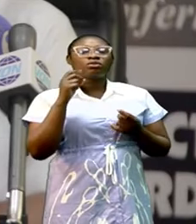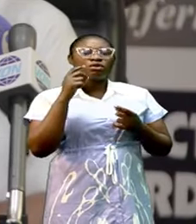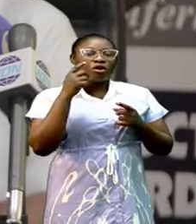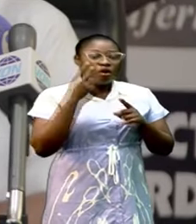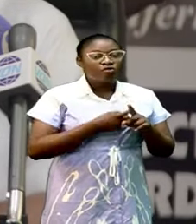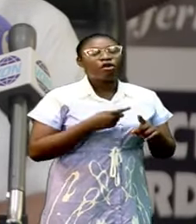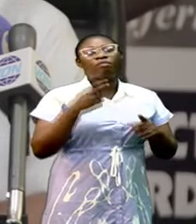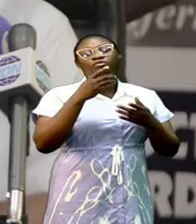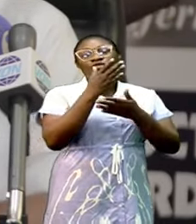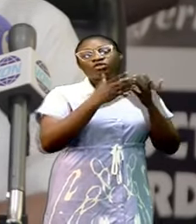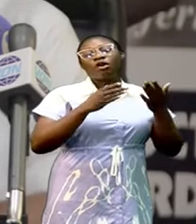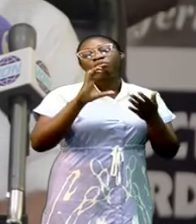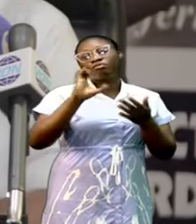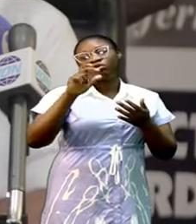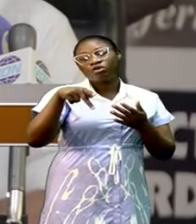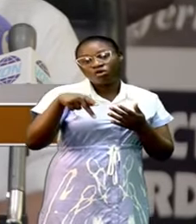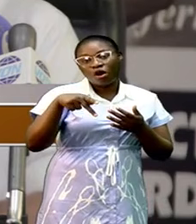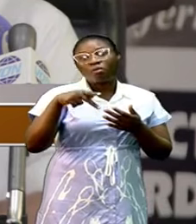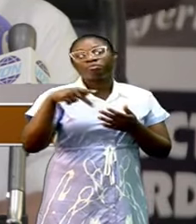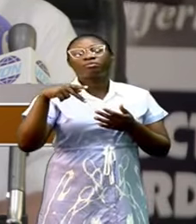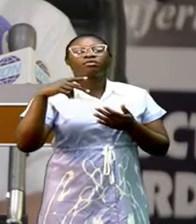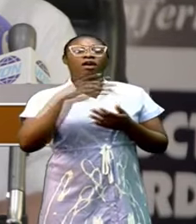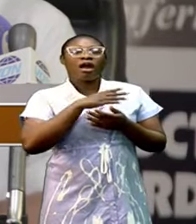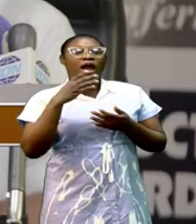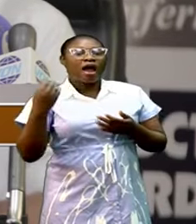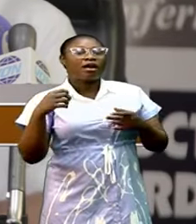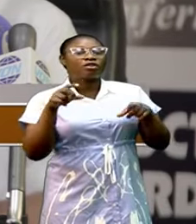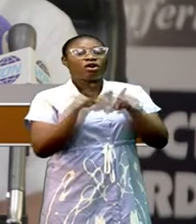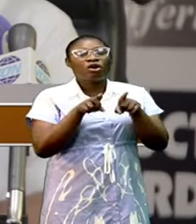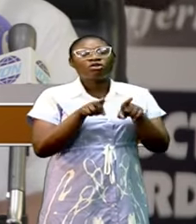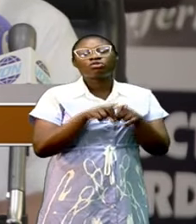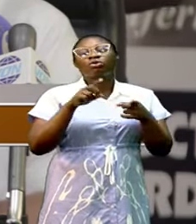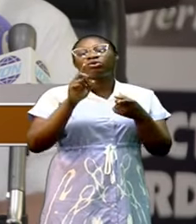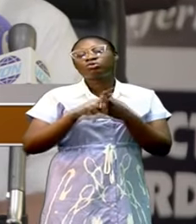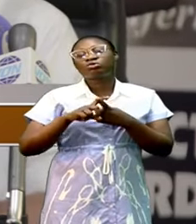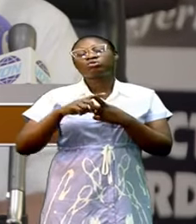yields, enhanced resilience of pests and diseases,